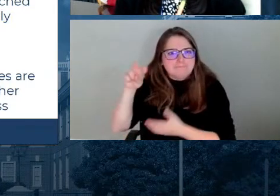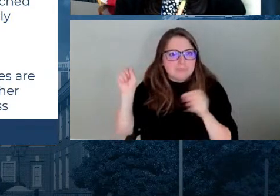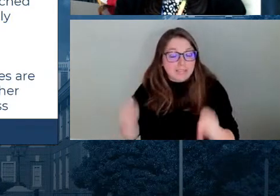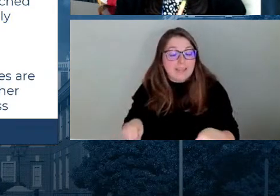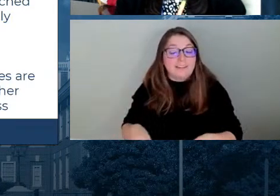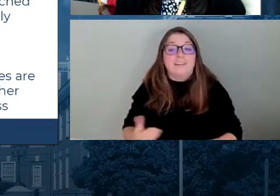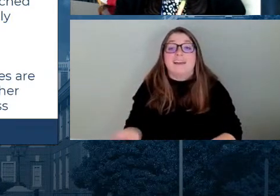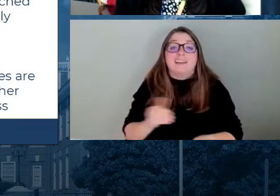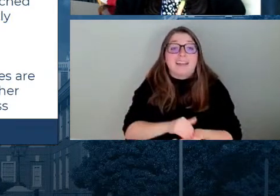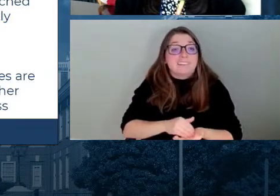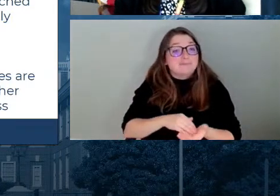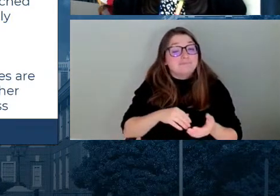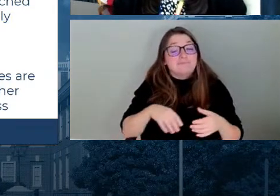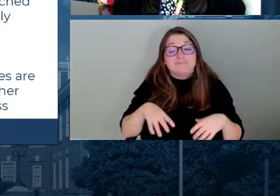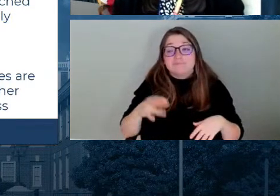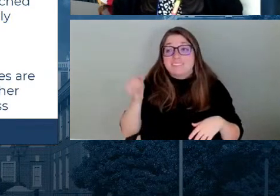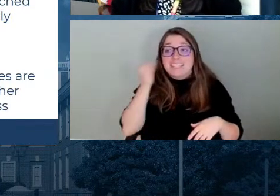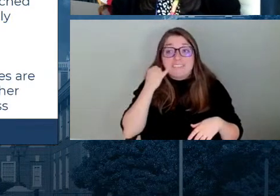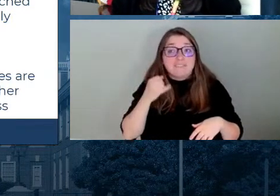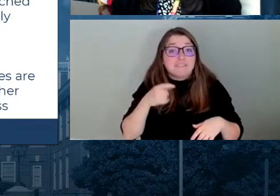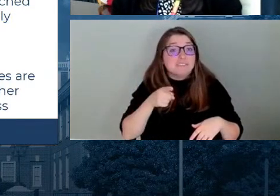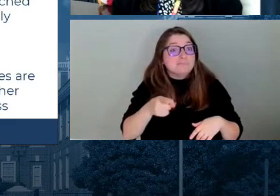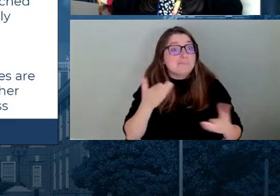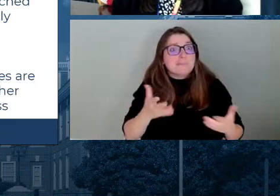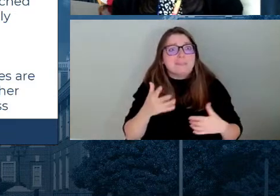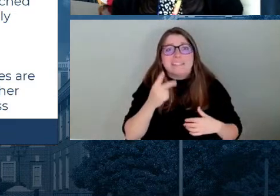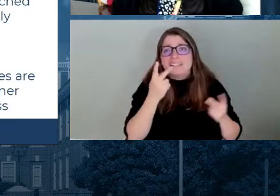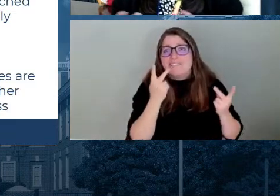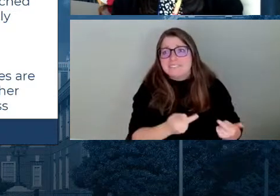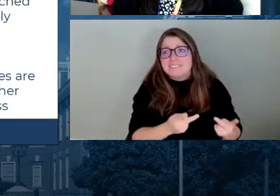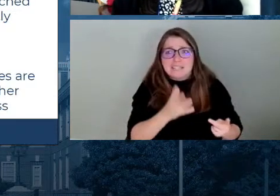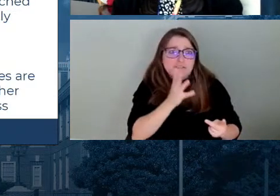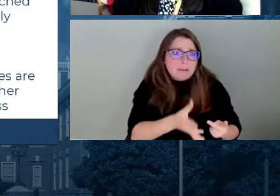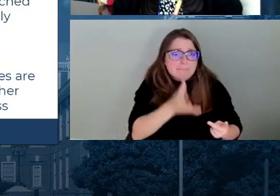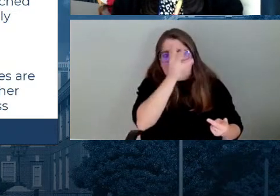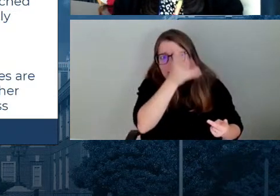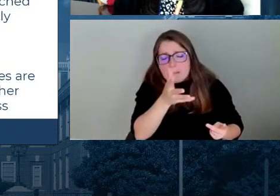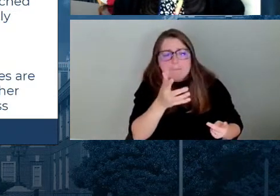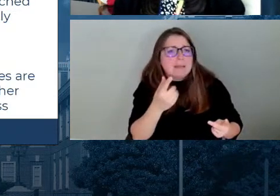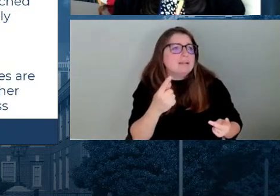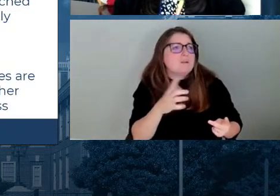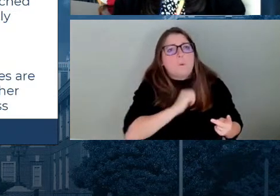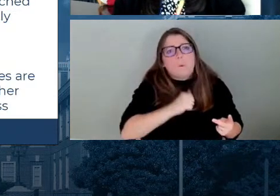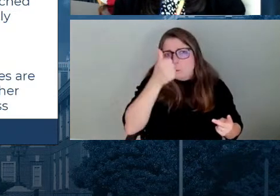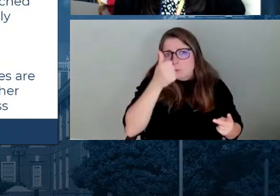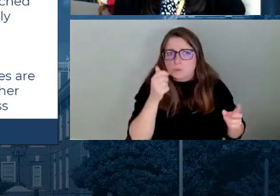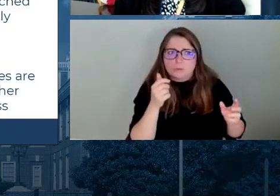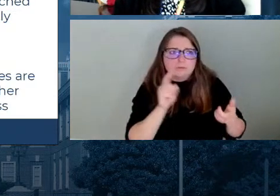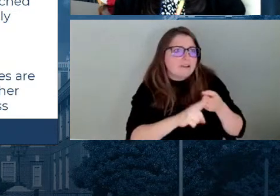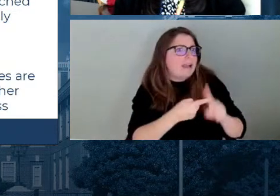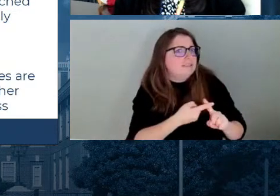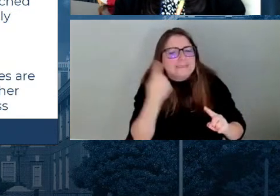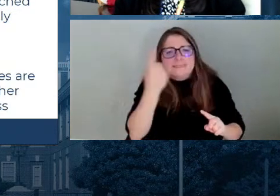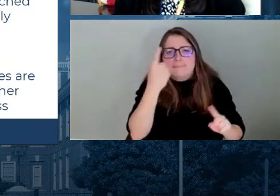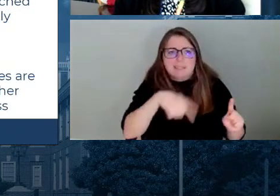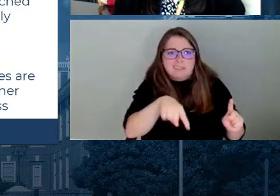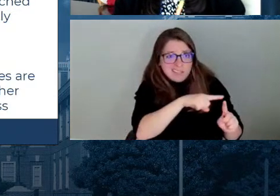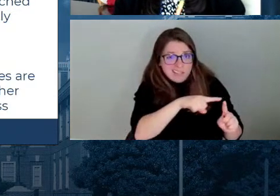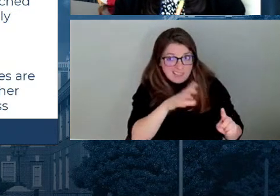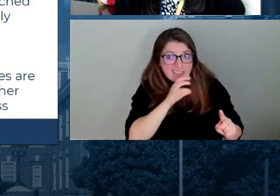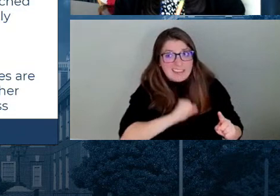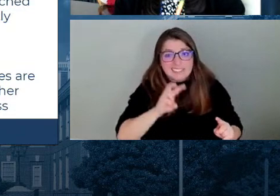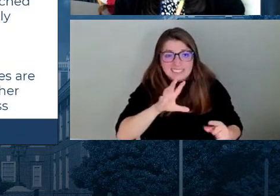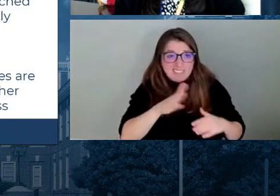or immune compromised, think about what you're potentially bringing to them and consider, again, wearing a mask to keep them safe in the